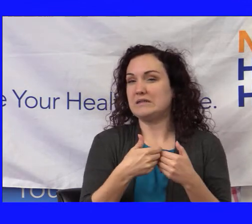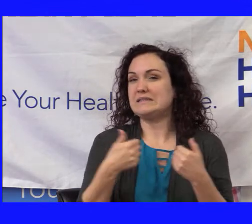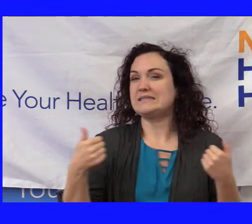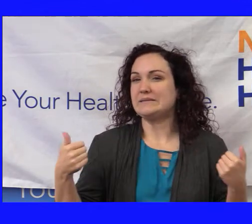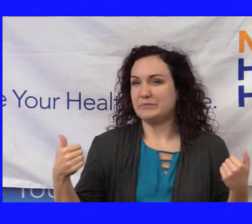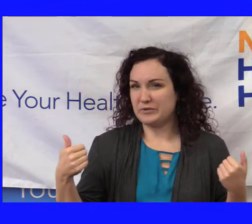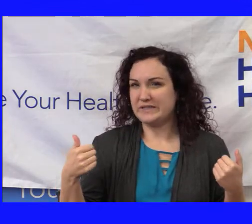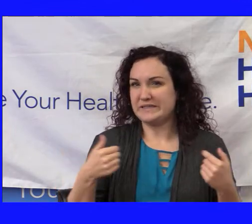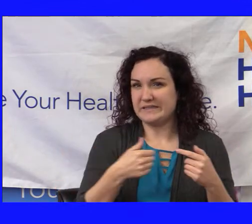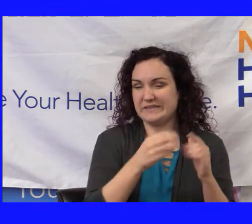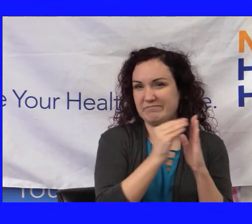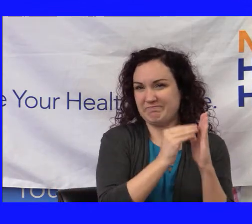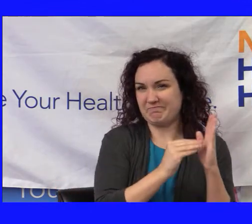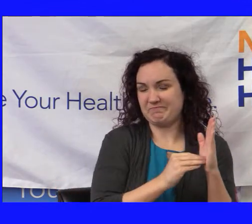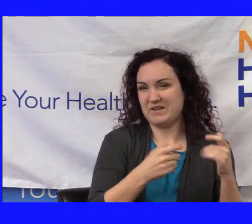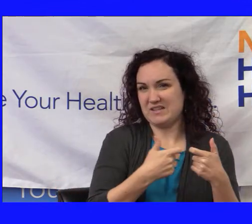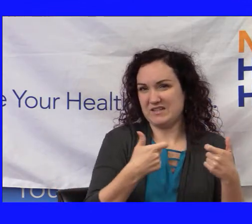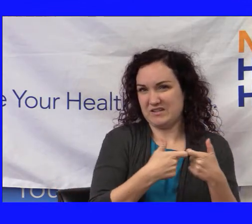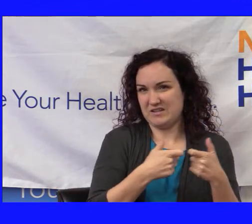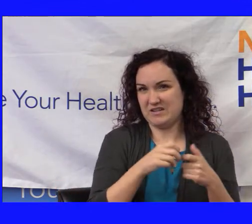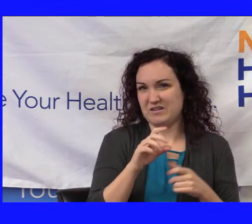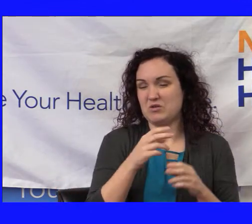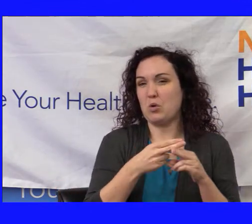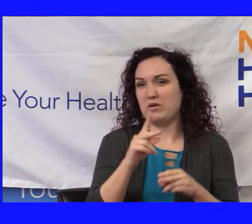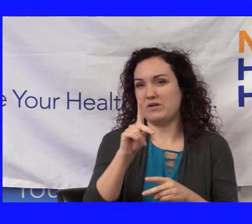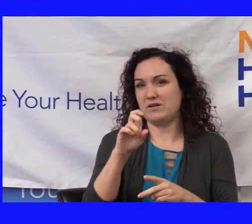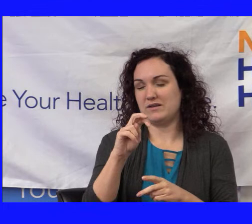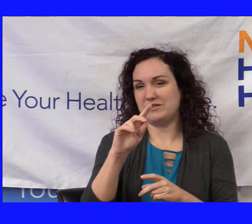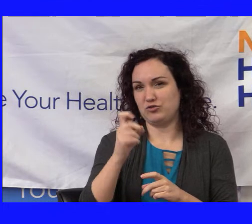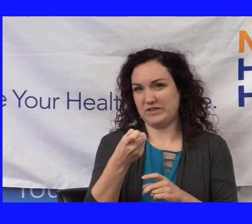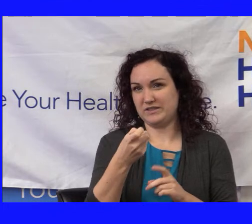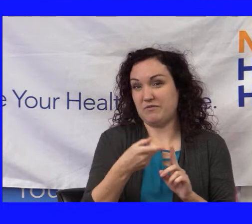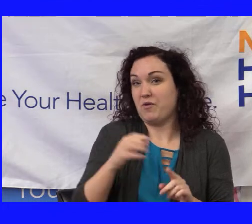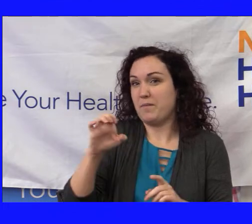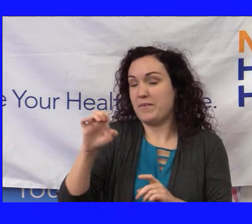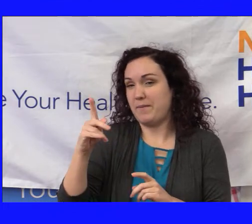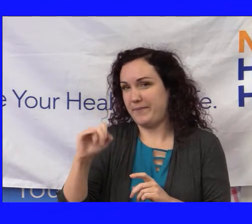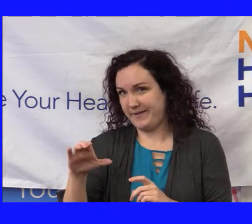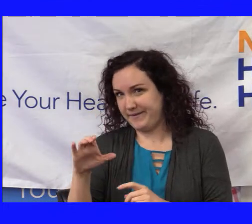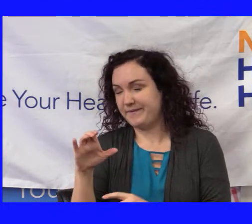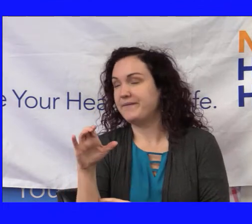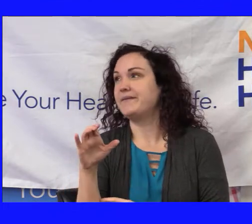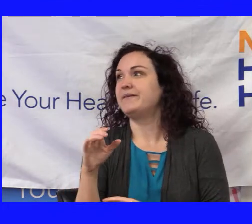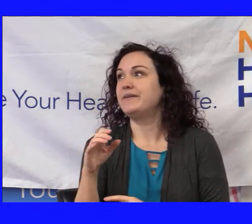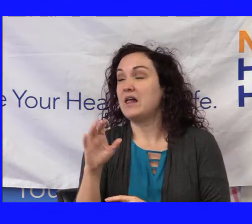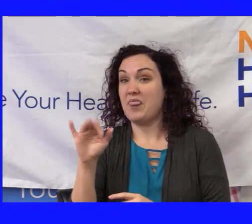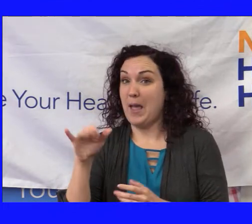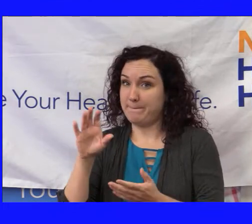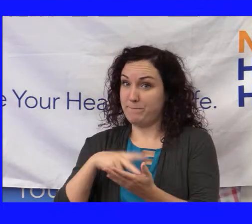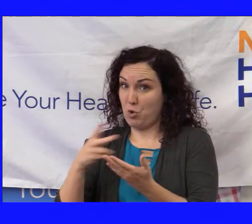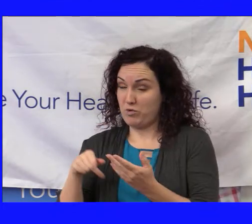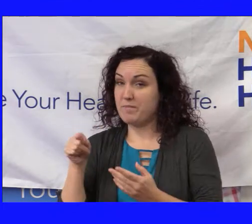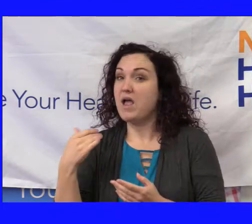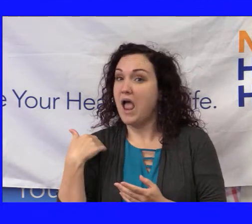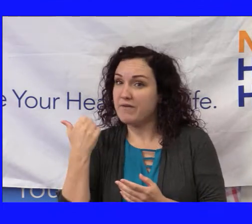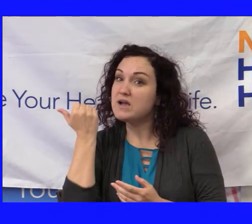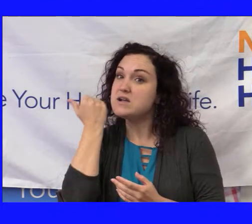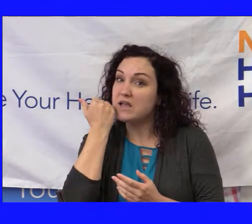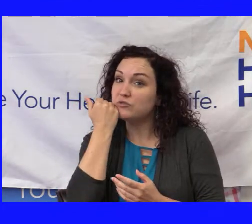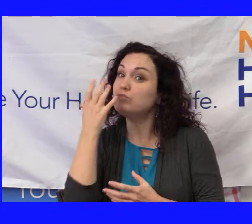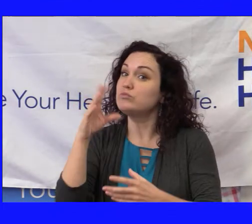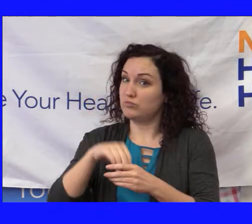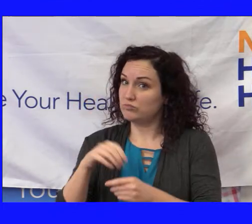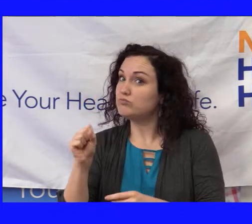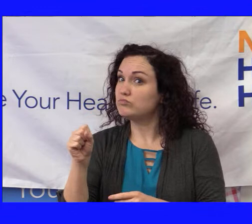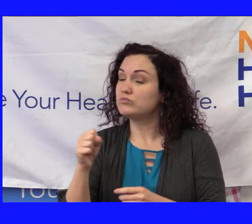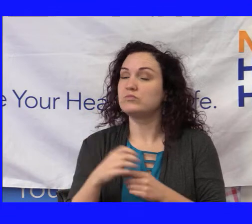electronic dental record called Dentrix from Epic. The Epic program does have a dental module, which was